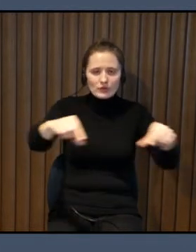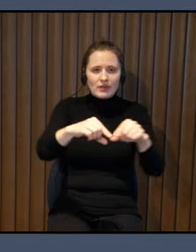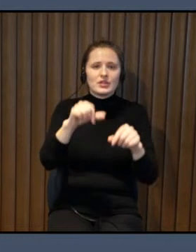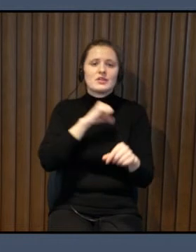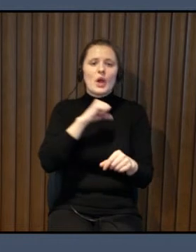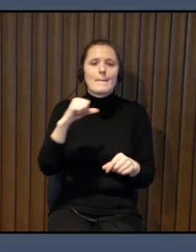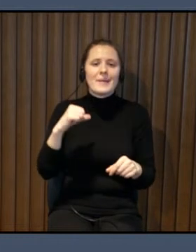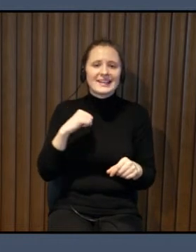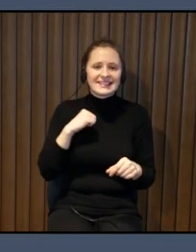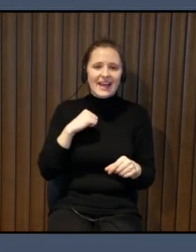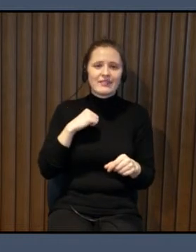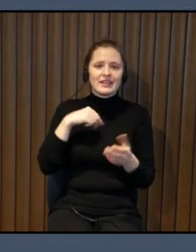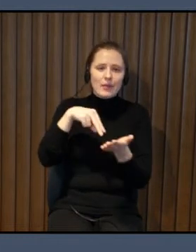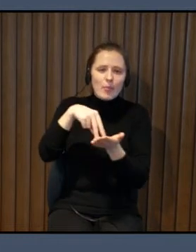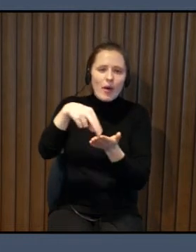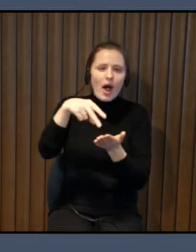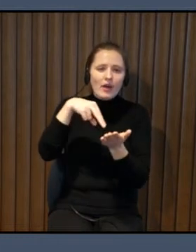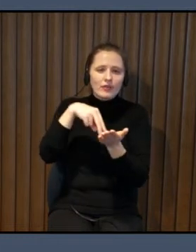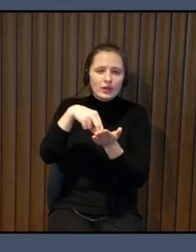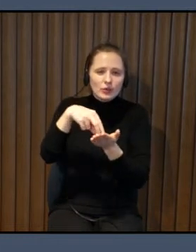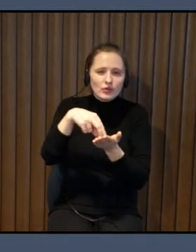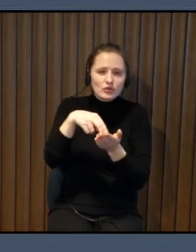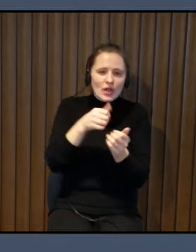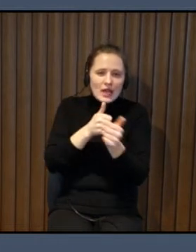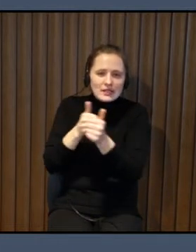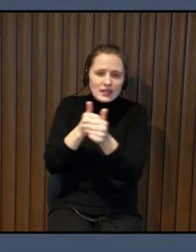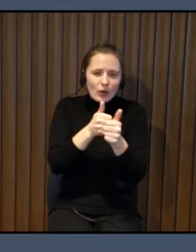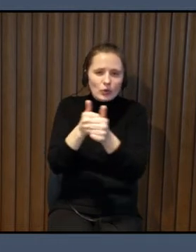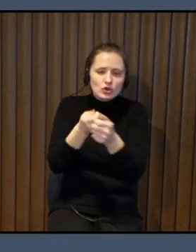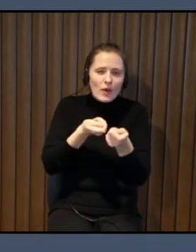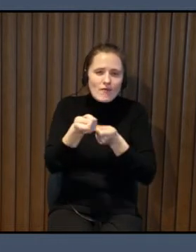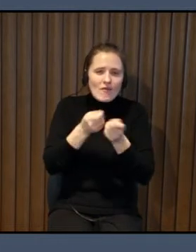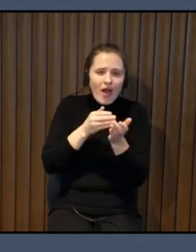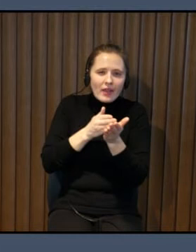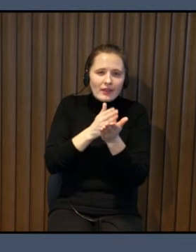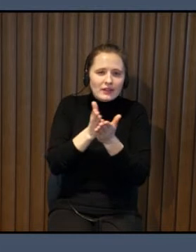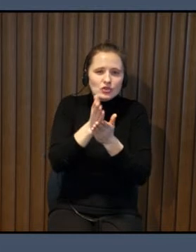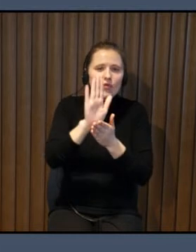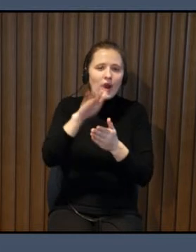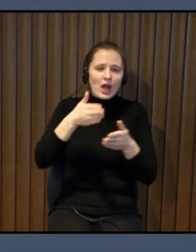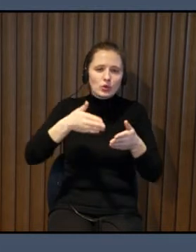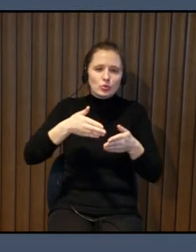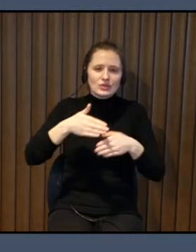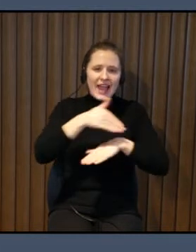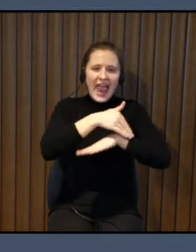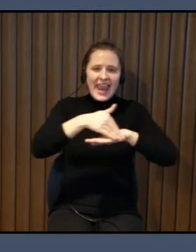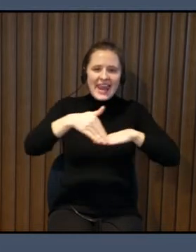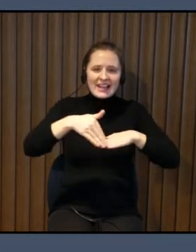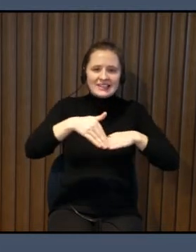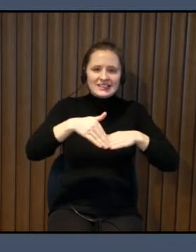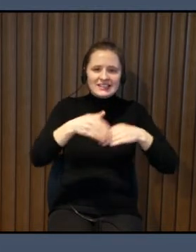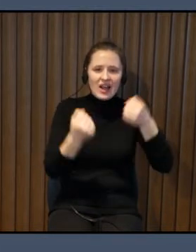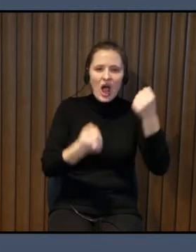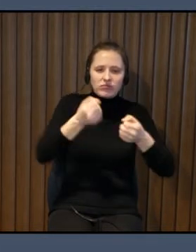This pavement is especially made